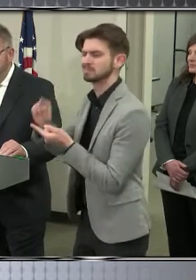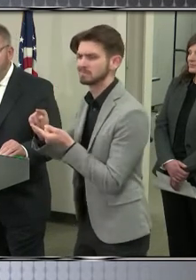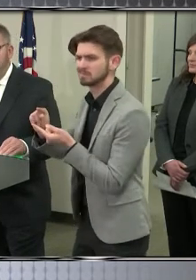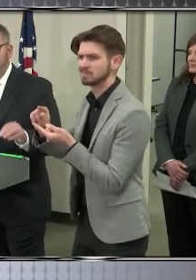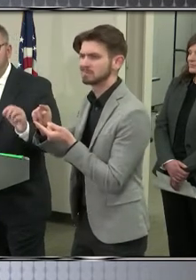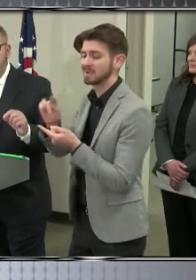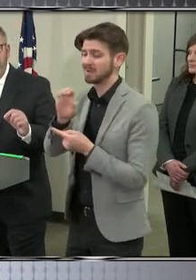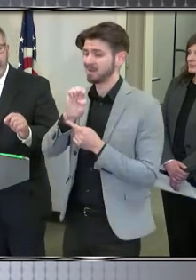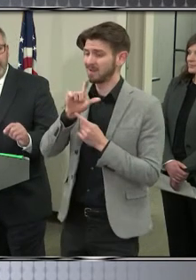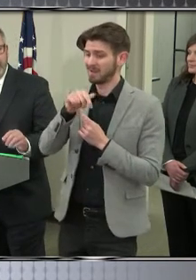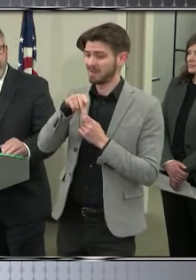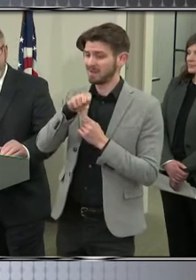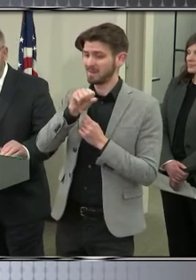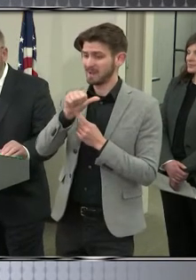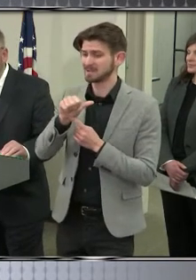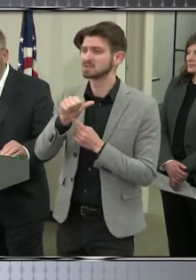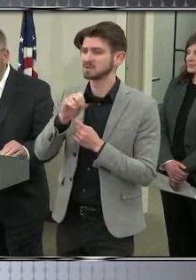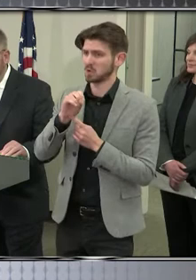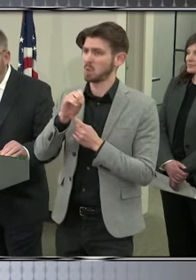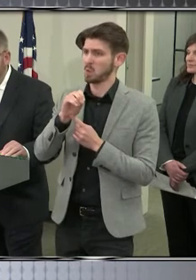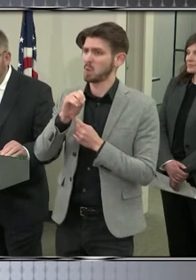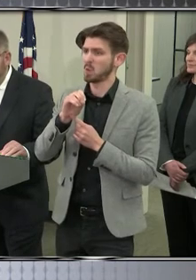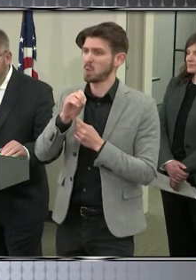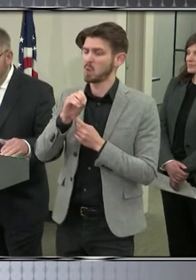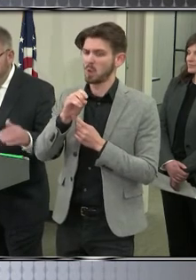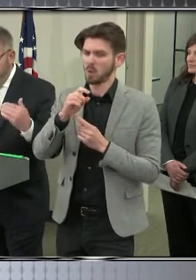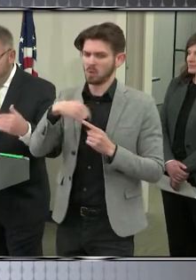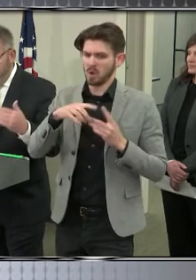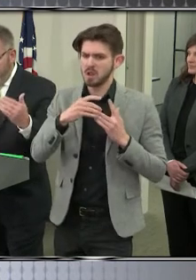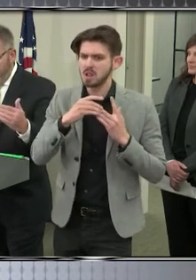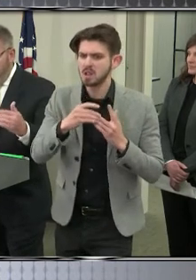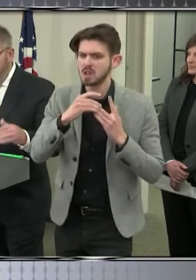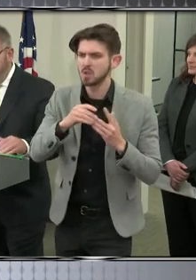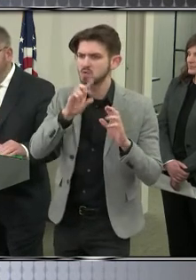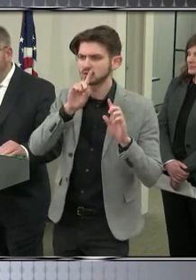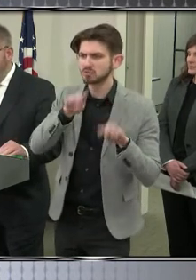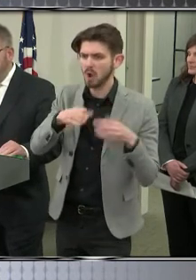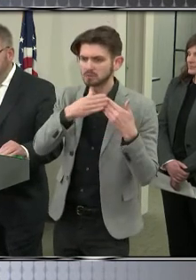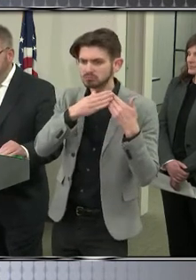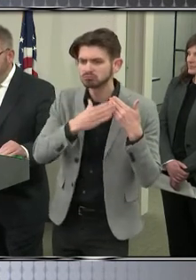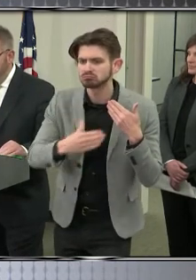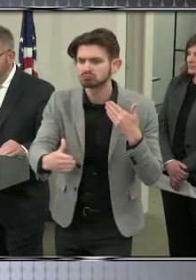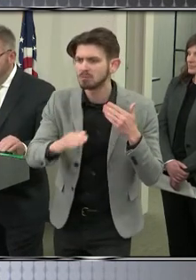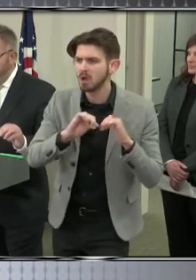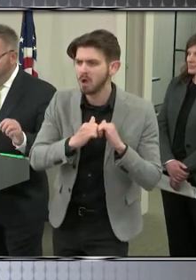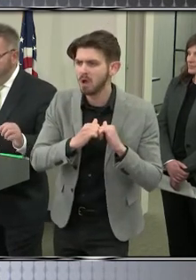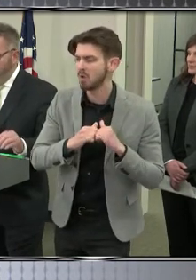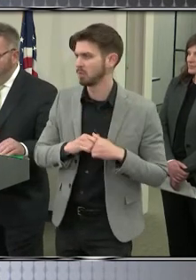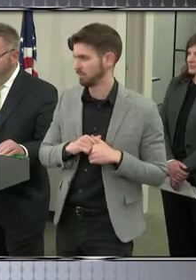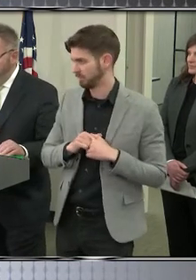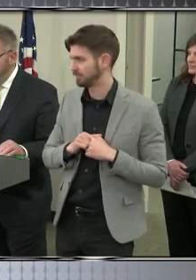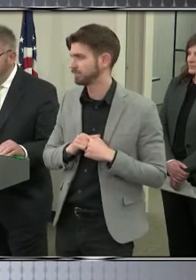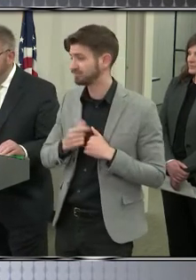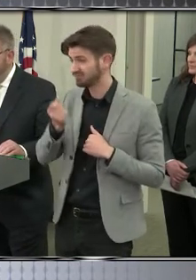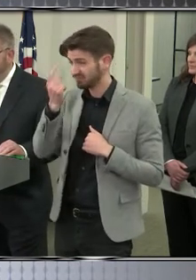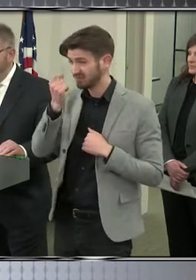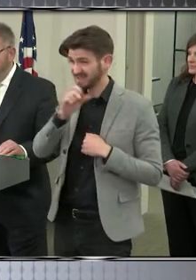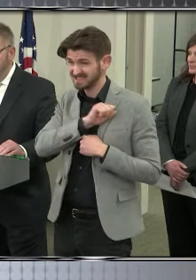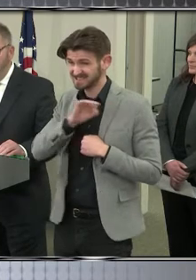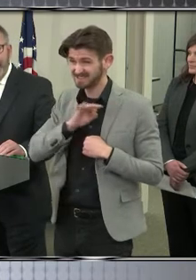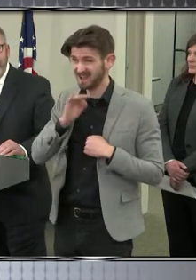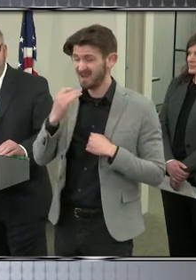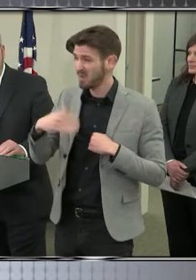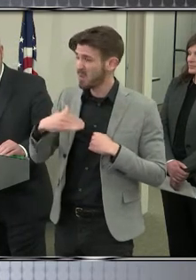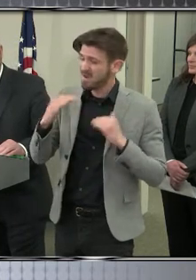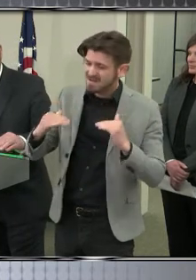Health Department is leading the response for us moving forward and for all that we've done up to now. And their highly qualified staff is